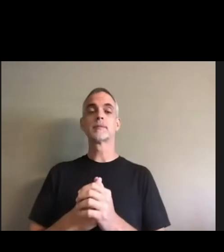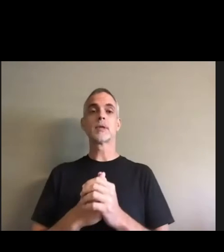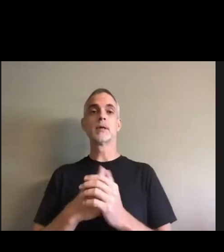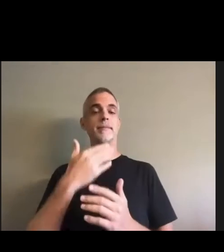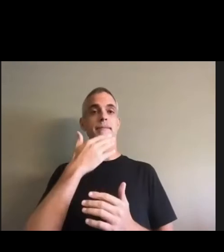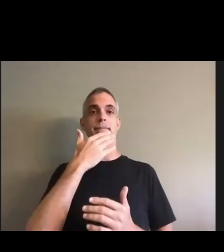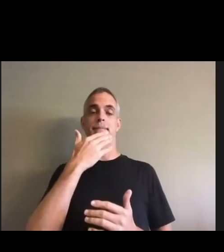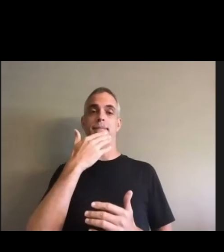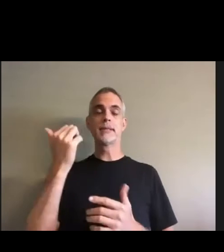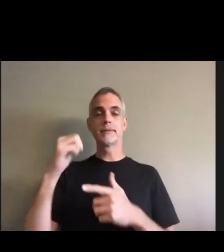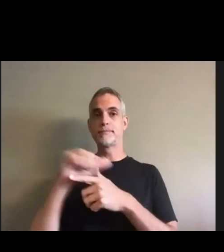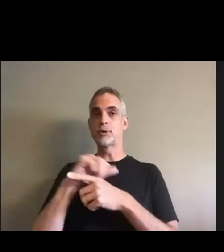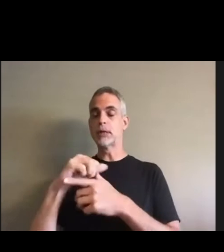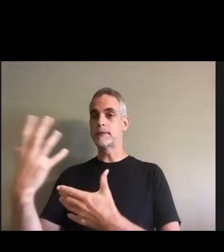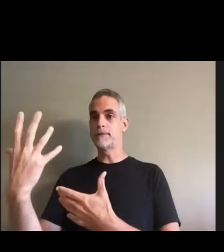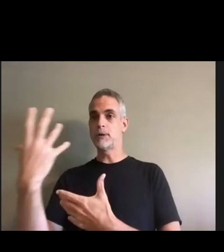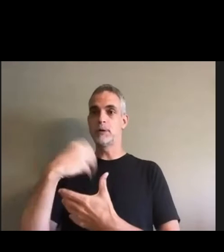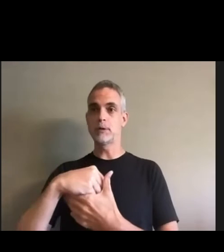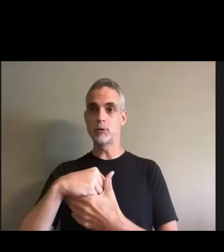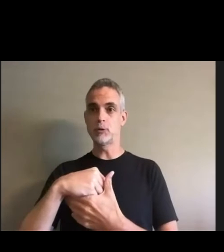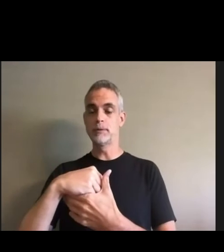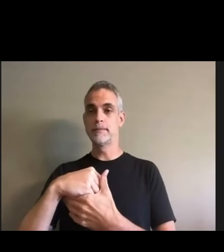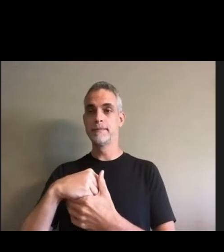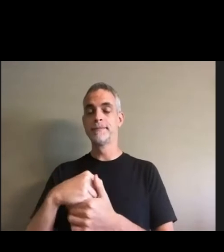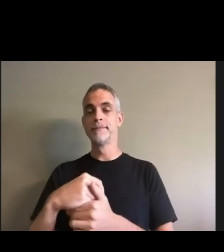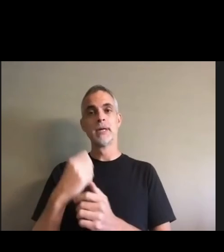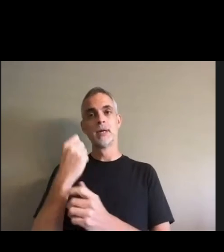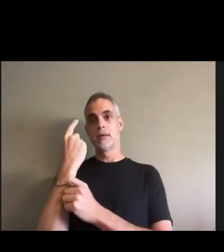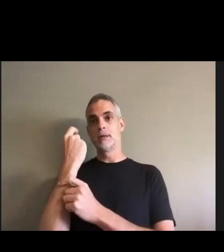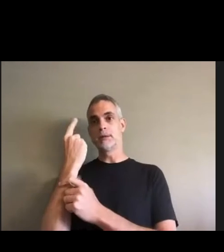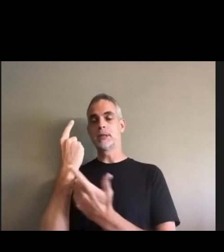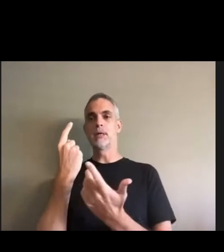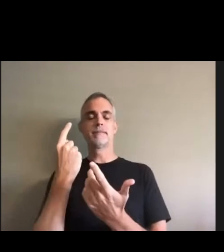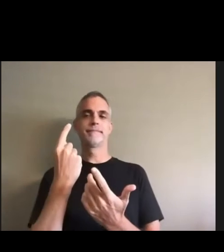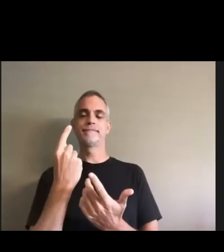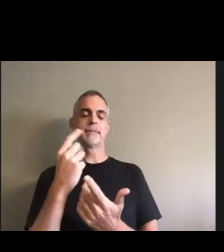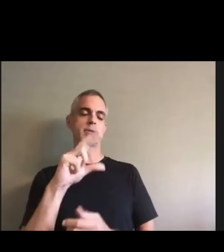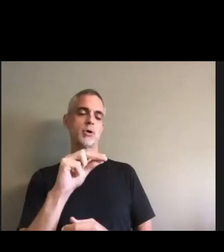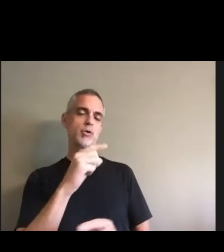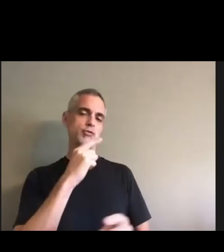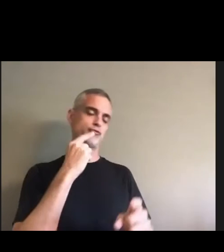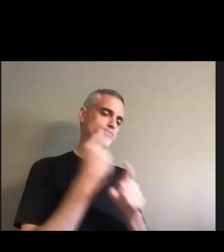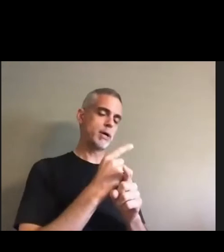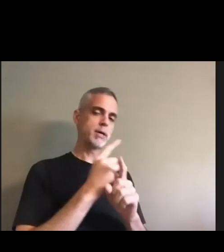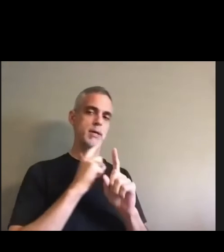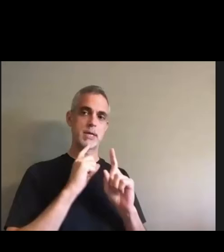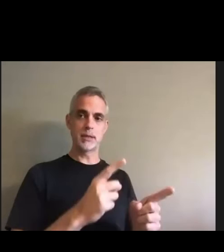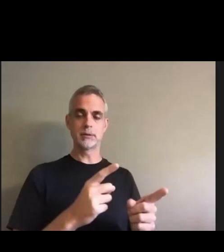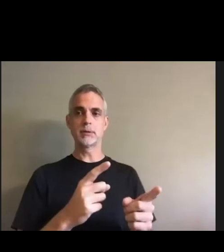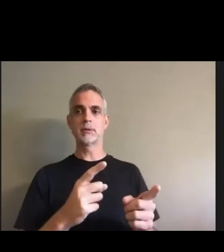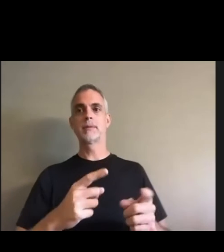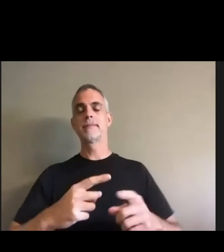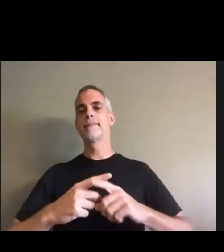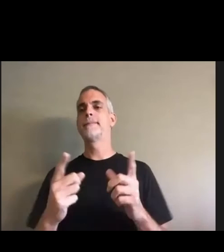So we're going to be talking about the best practices for inclusion. Now, please understand that there are no